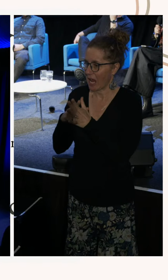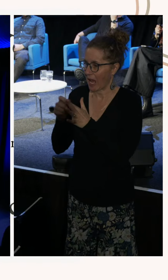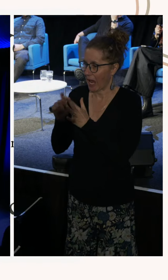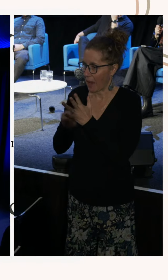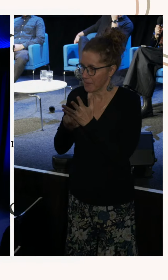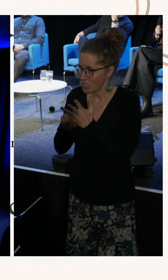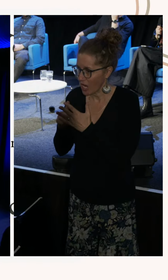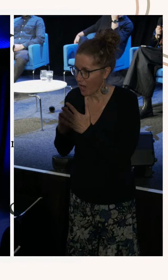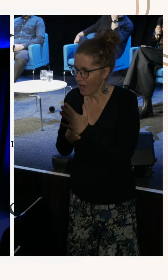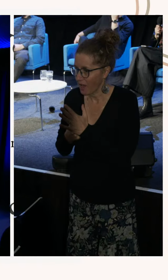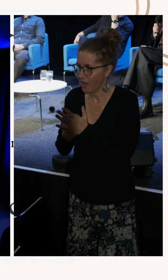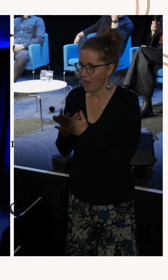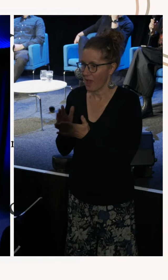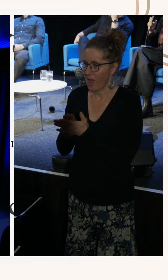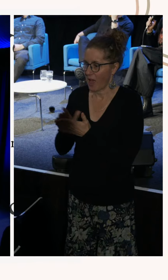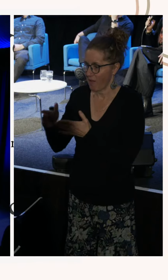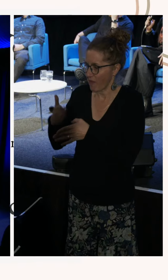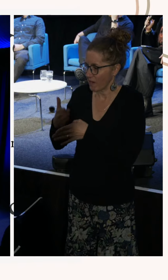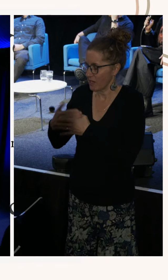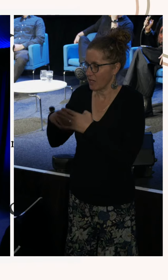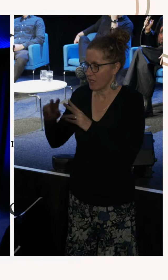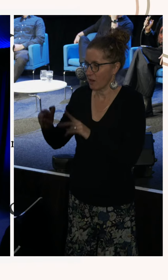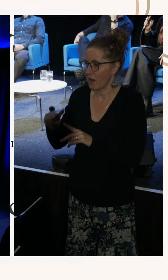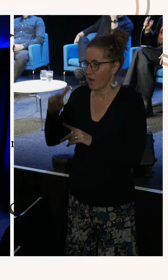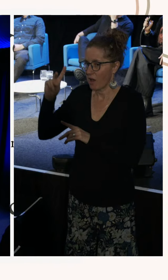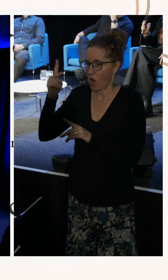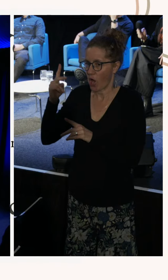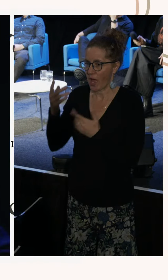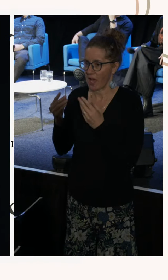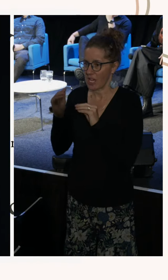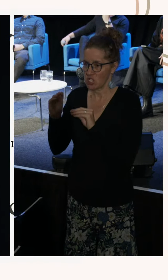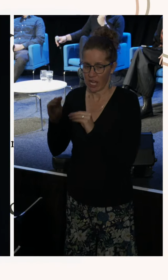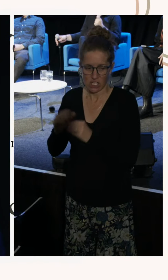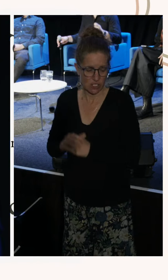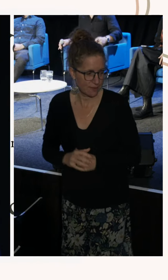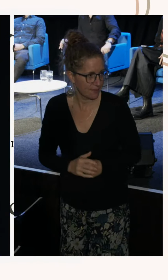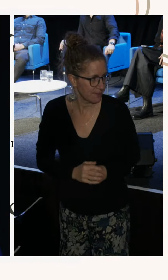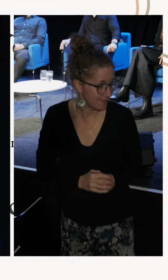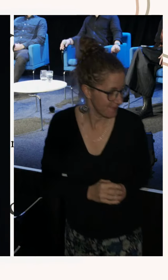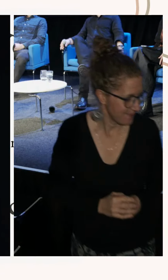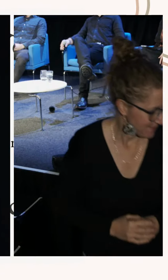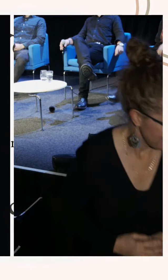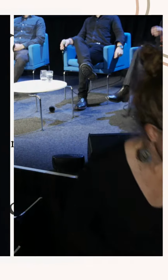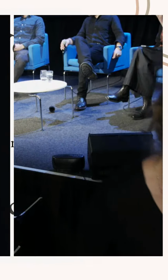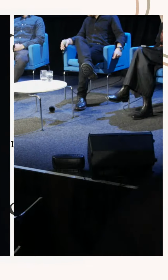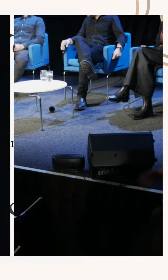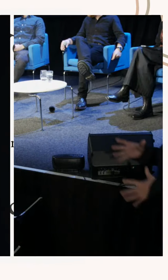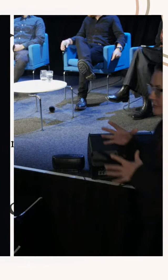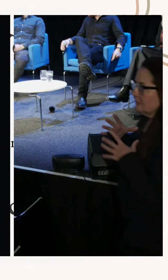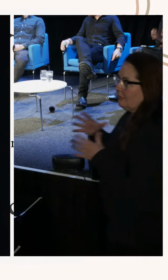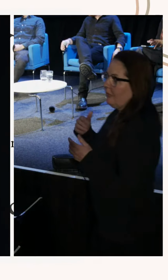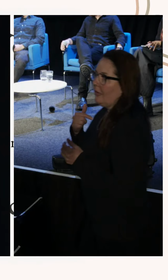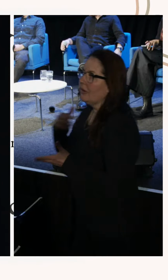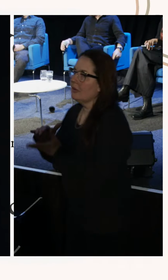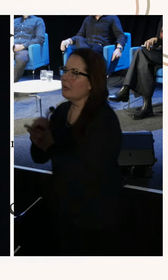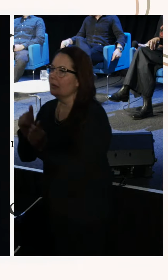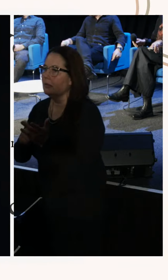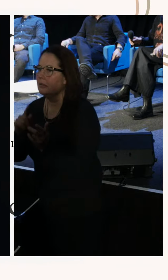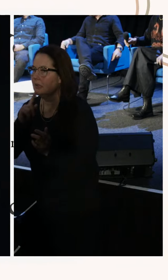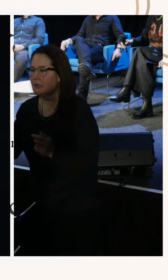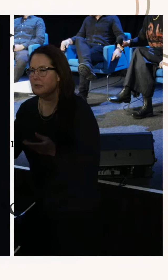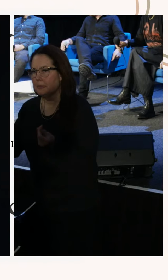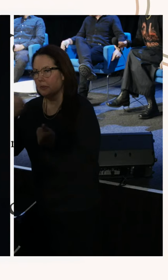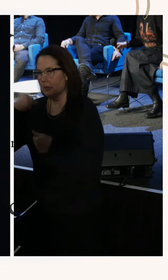this is currently operating in the higher education context. Sure, I'd be Glad to. So this was something that I was